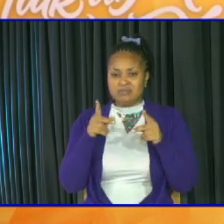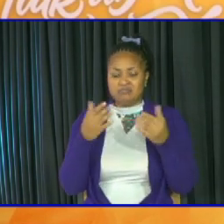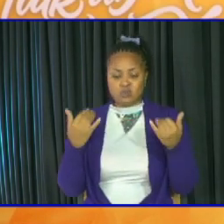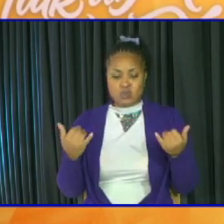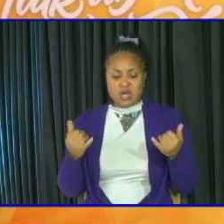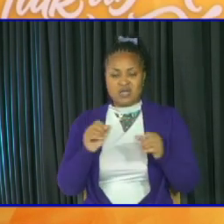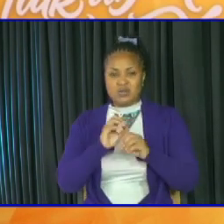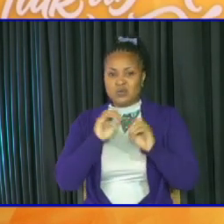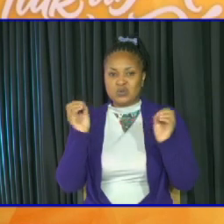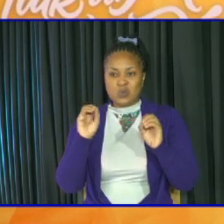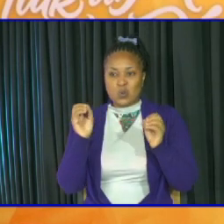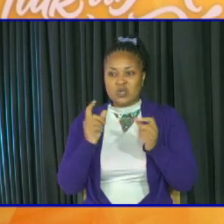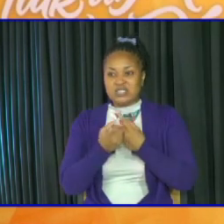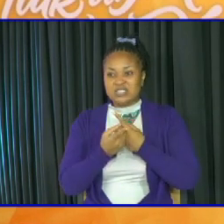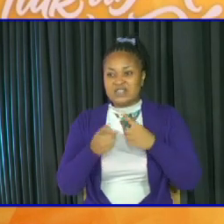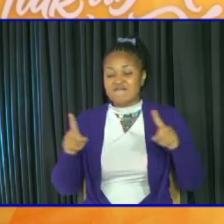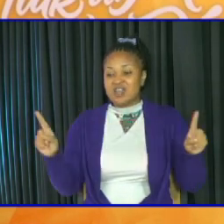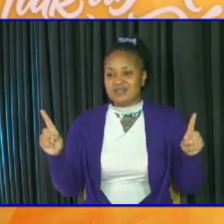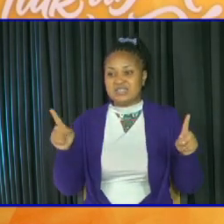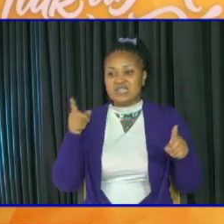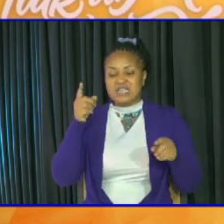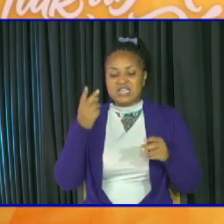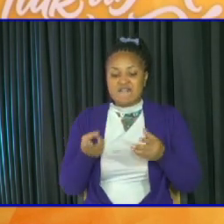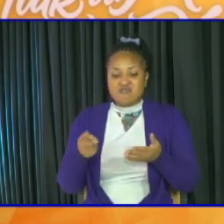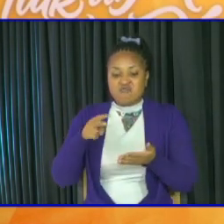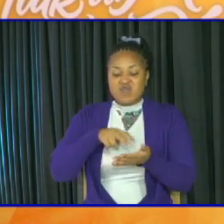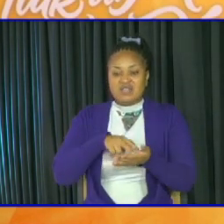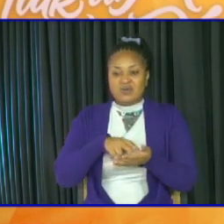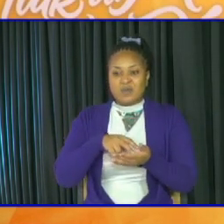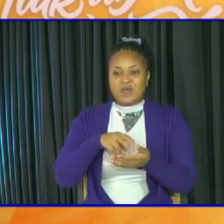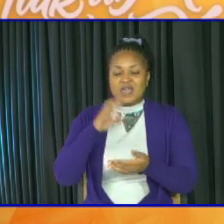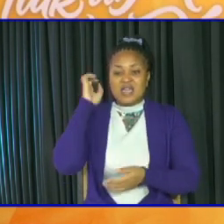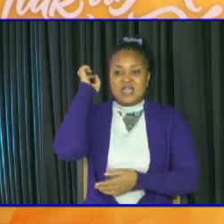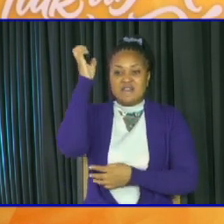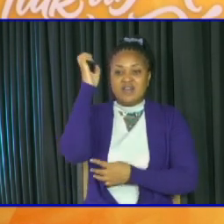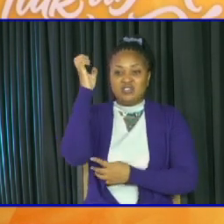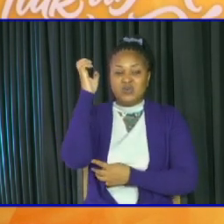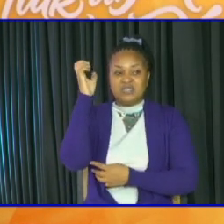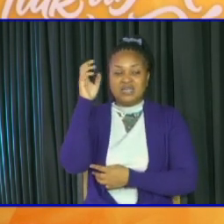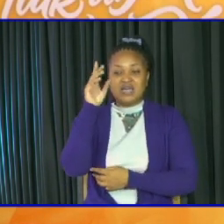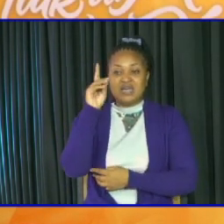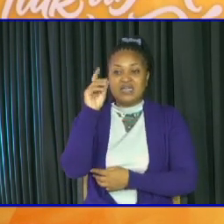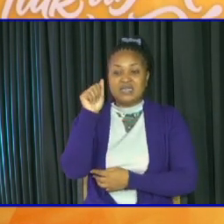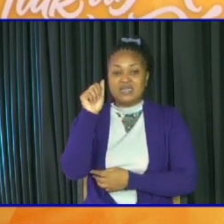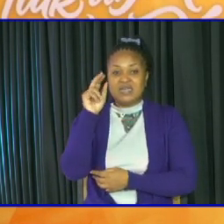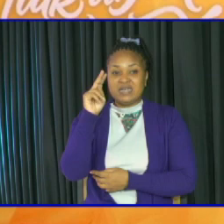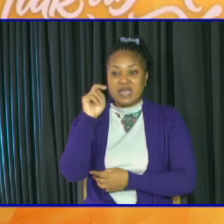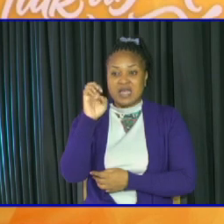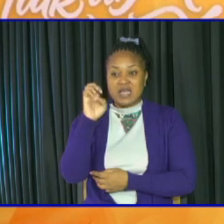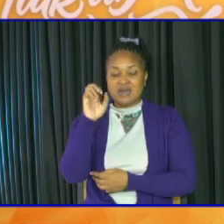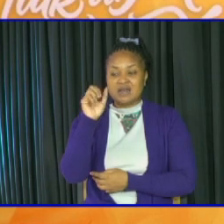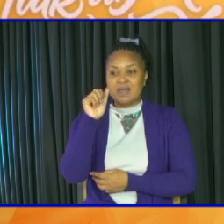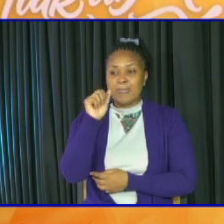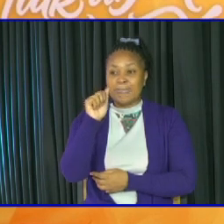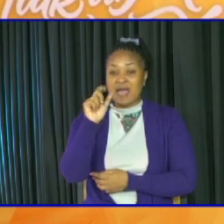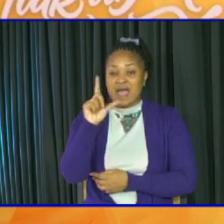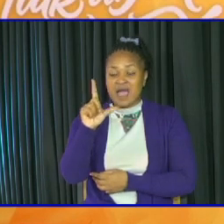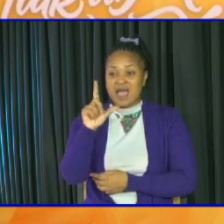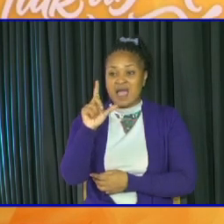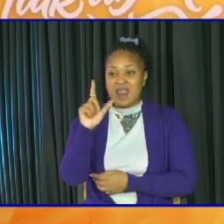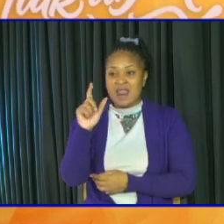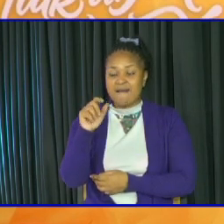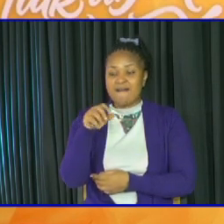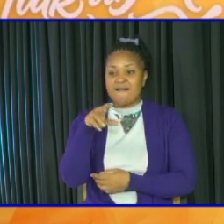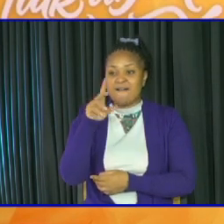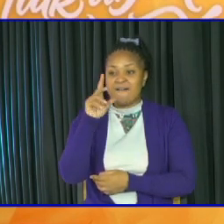He has raised up for us evangelist Dane Al Fletcher, a dynamic